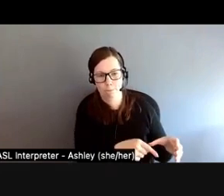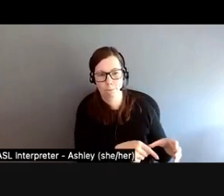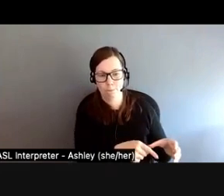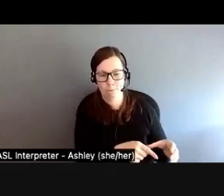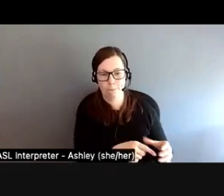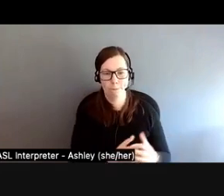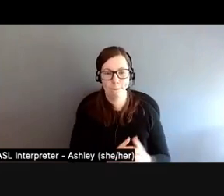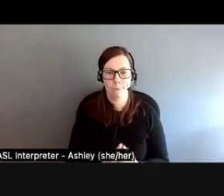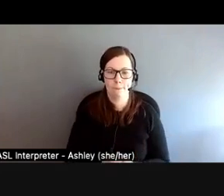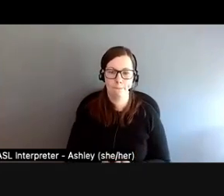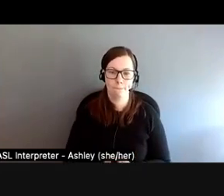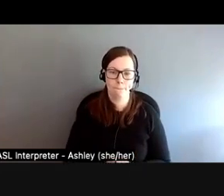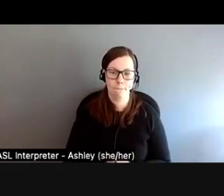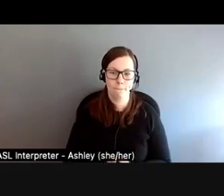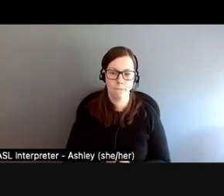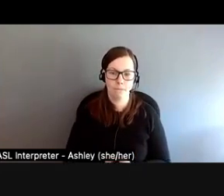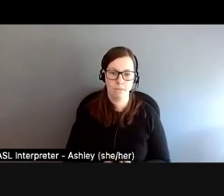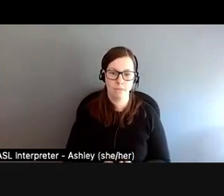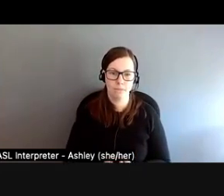how to